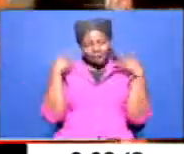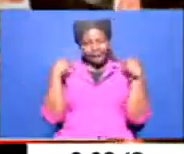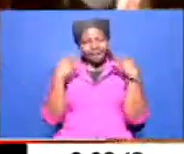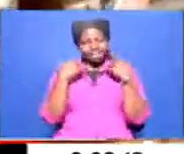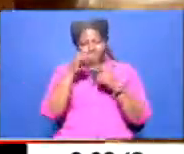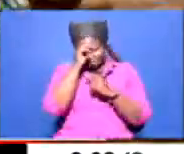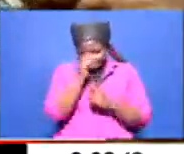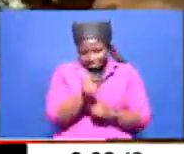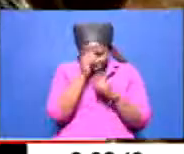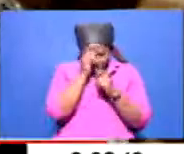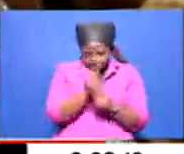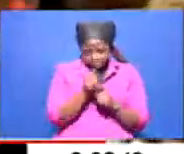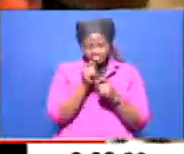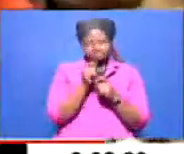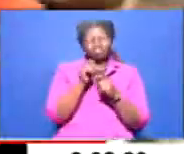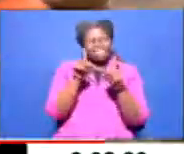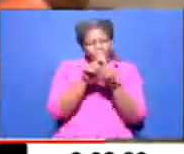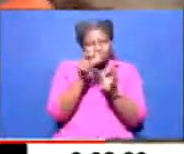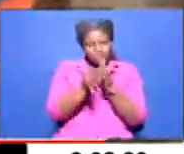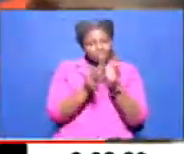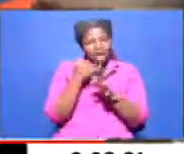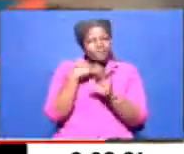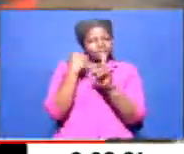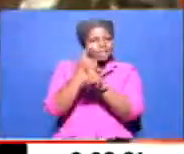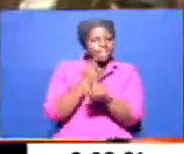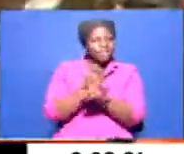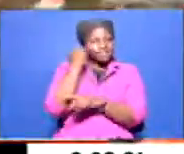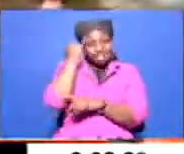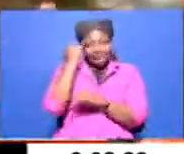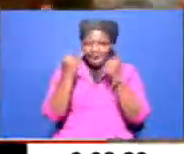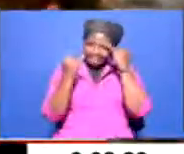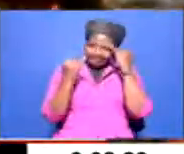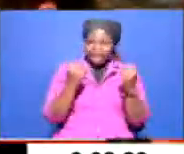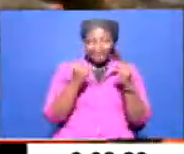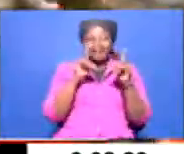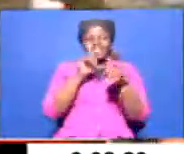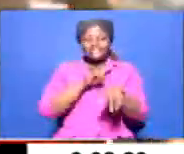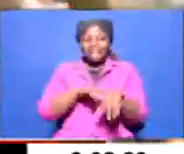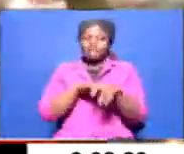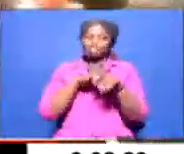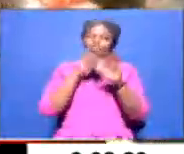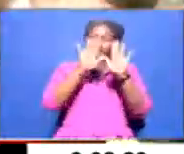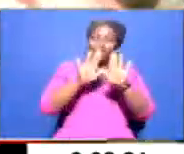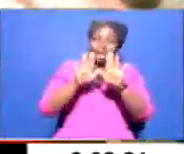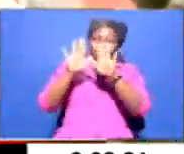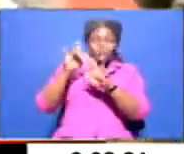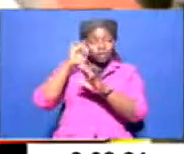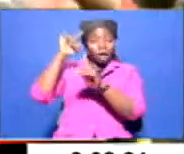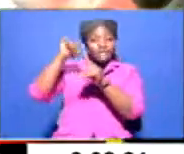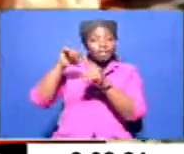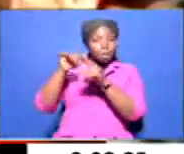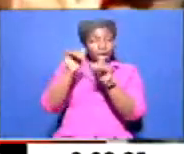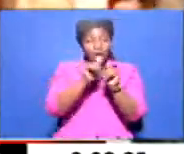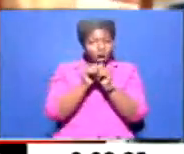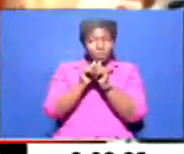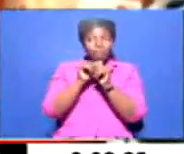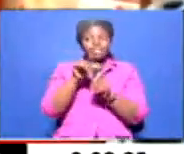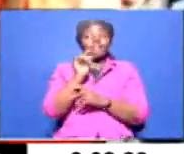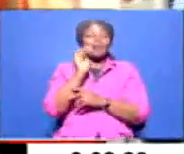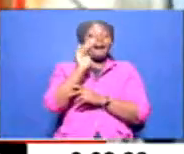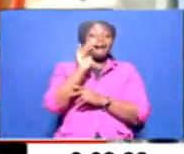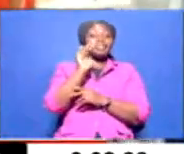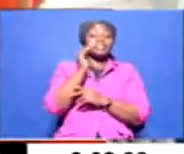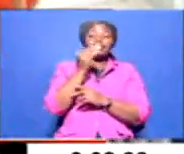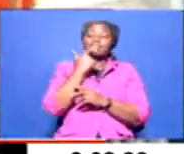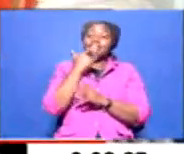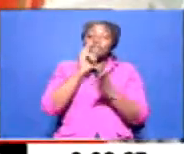their divergent ideologies while drumming up support for Azimio la Umoja during her campaigns. Karua said Azimio la